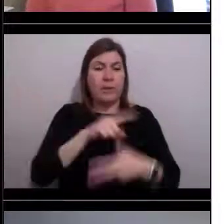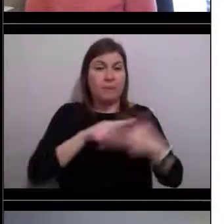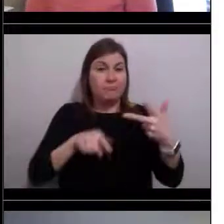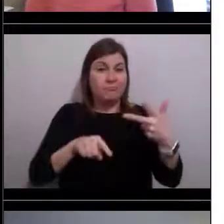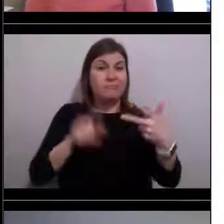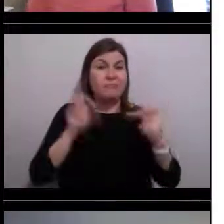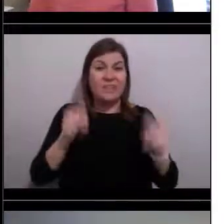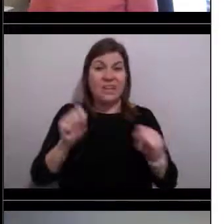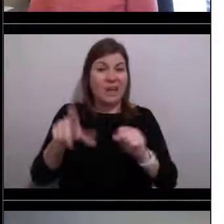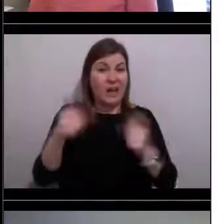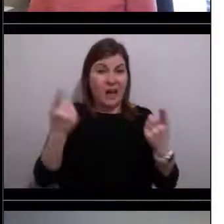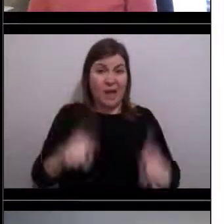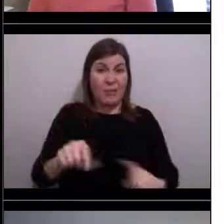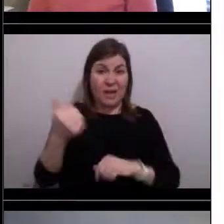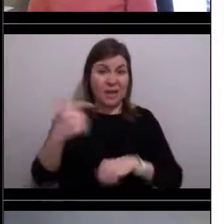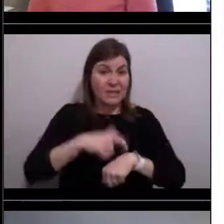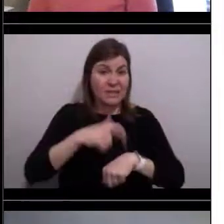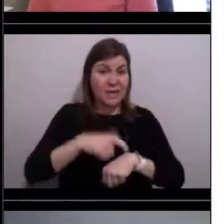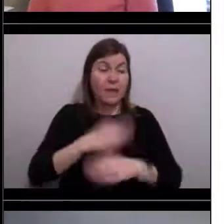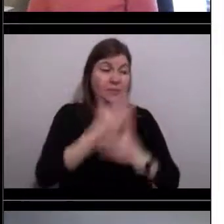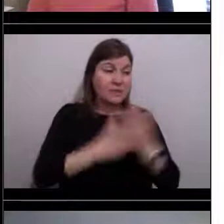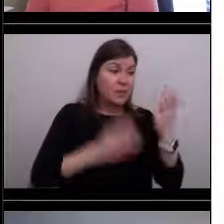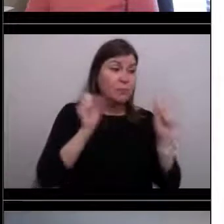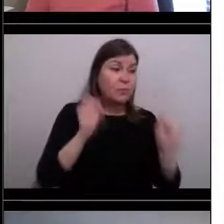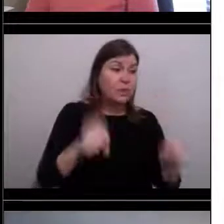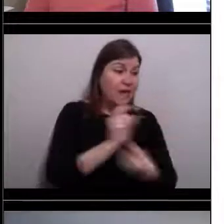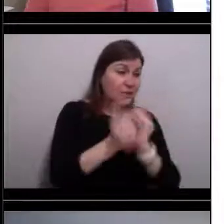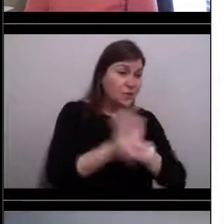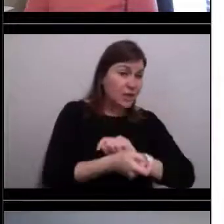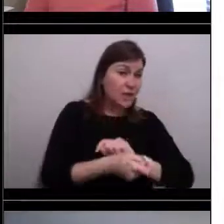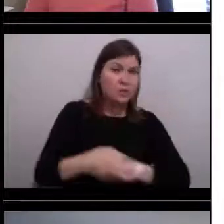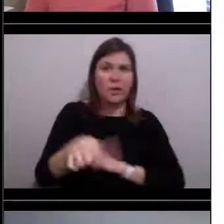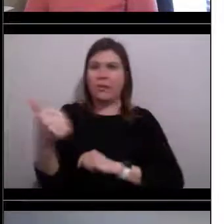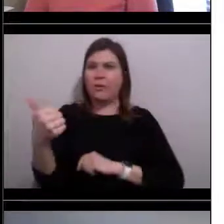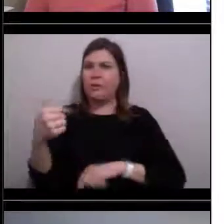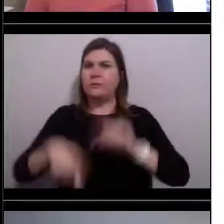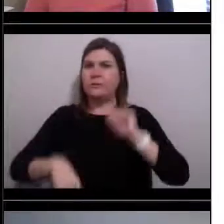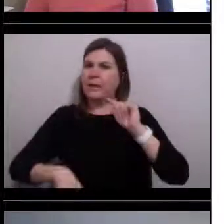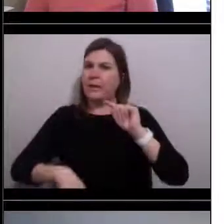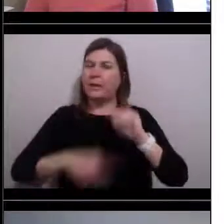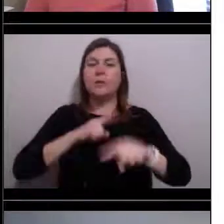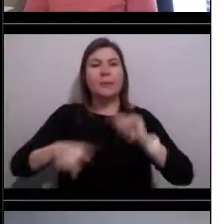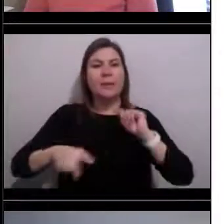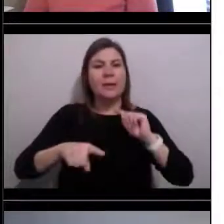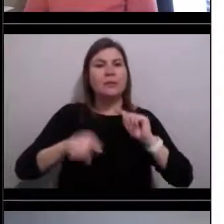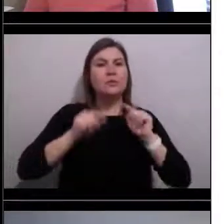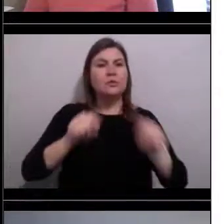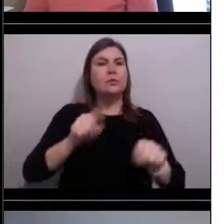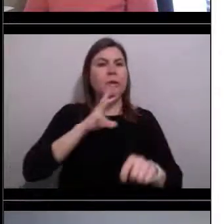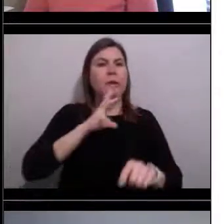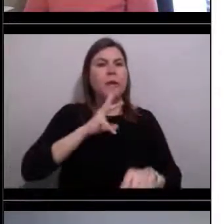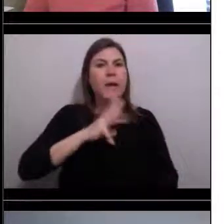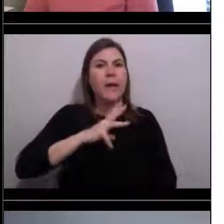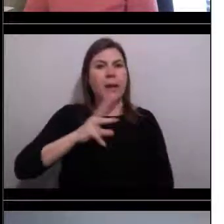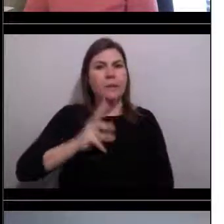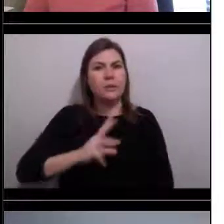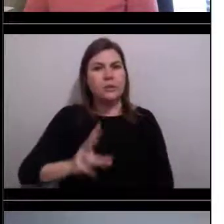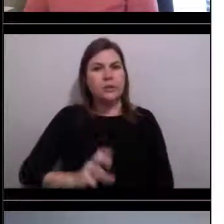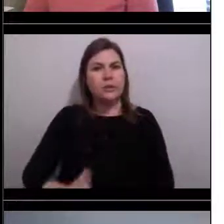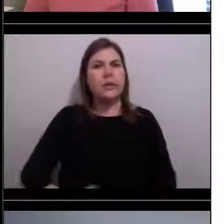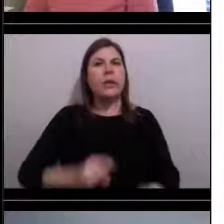things we can't change, and some of those things we can. But as we age, a diminished social network usually